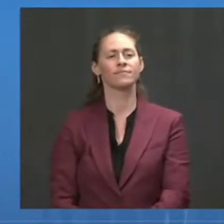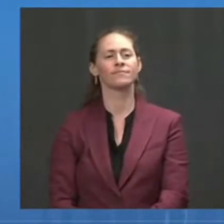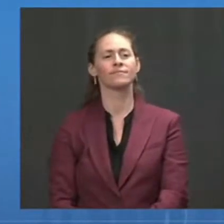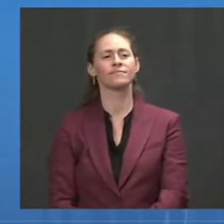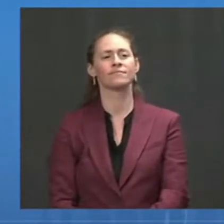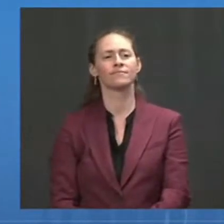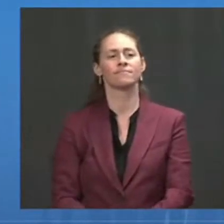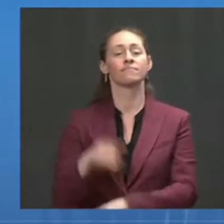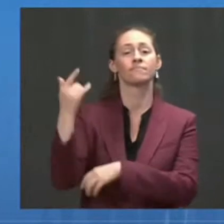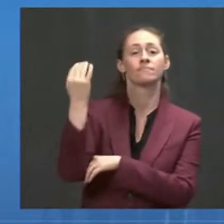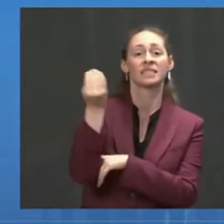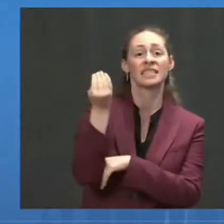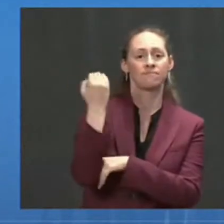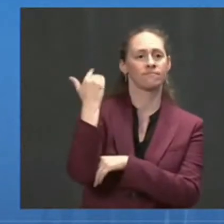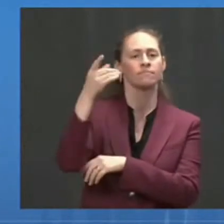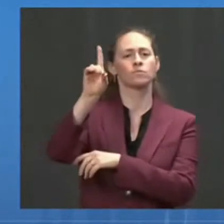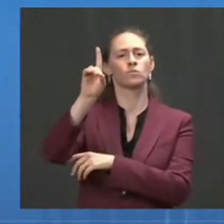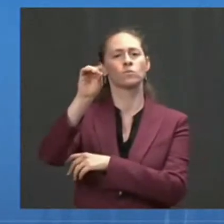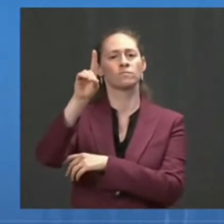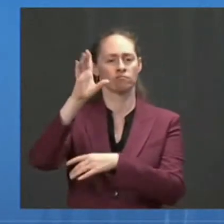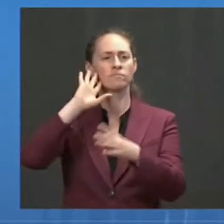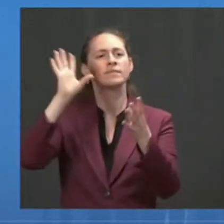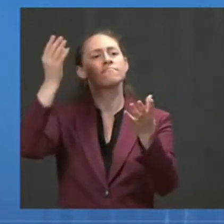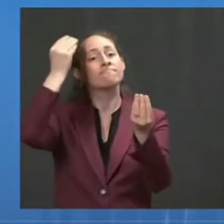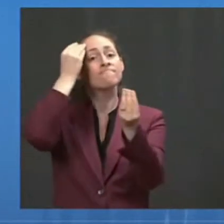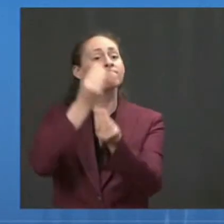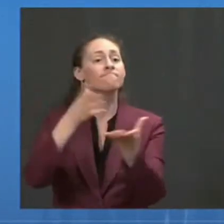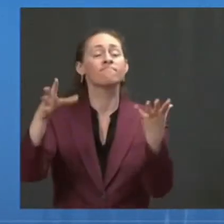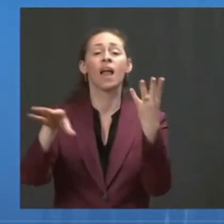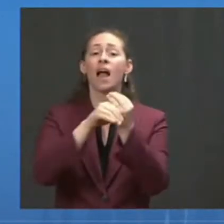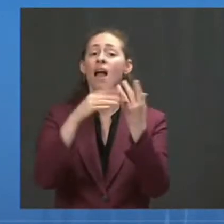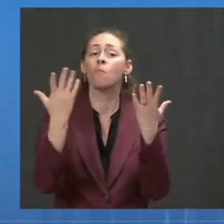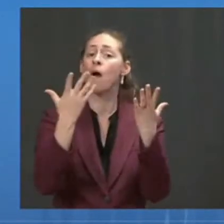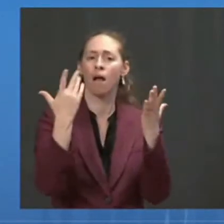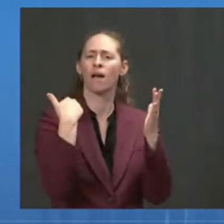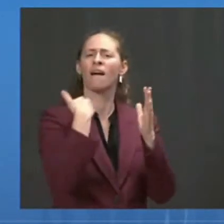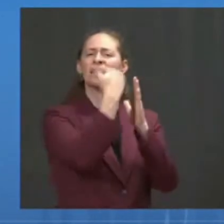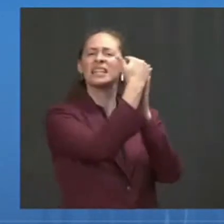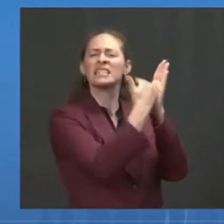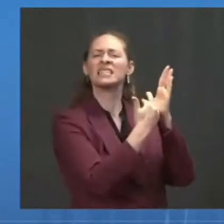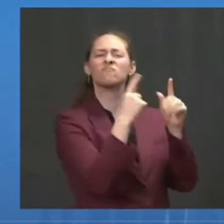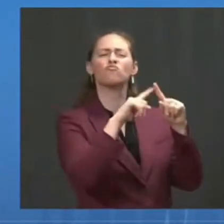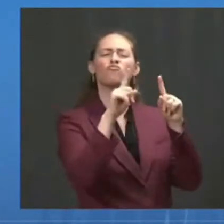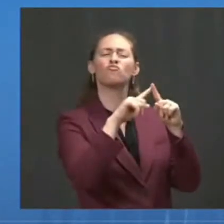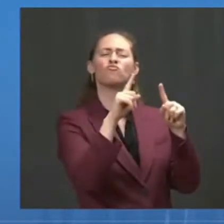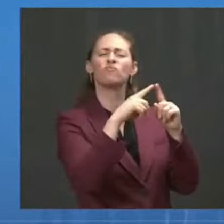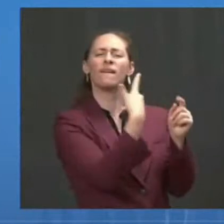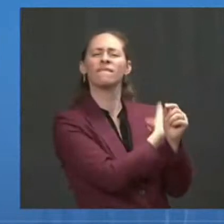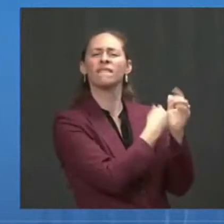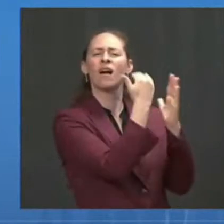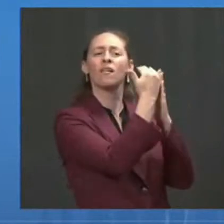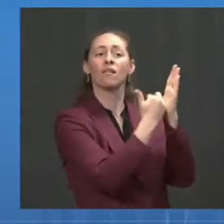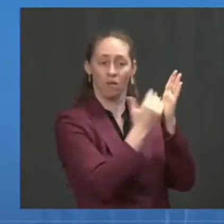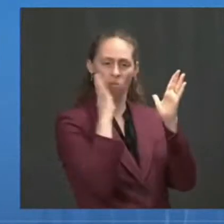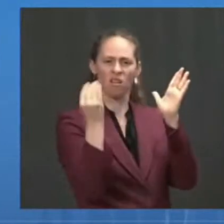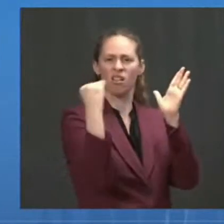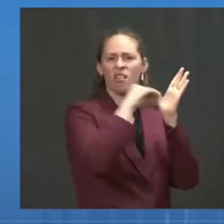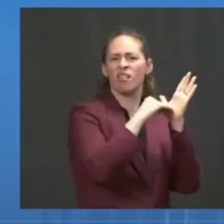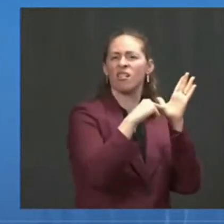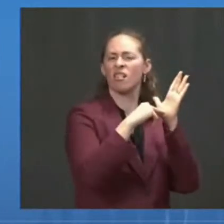add COVID-19 vaccines to the list of vaccines required for more than 1.7 million active